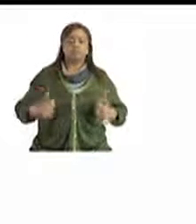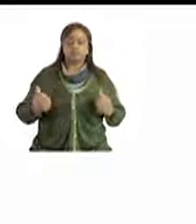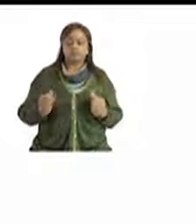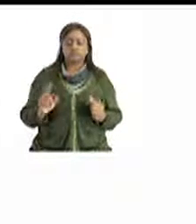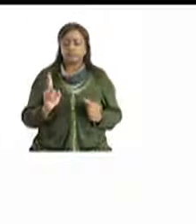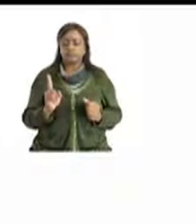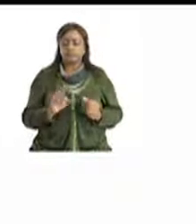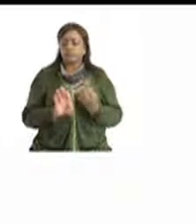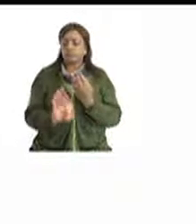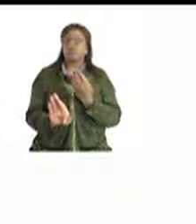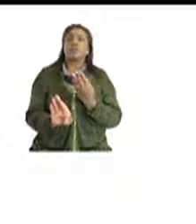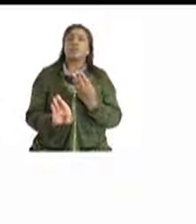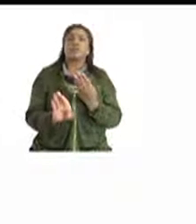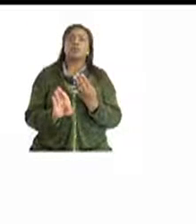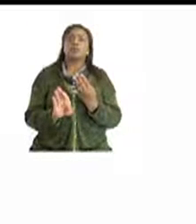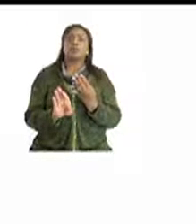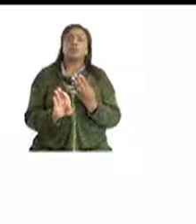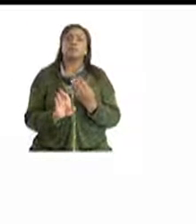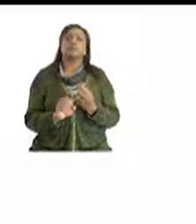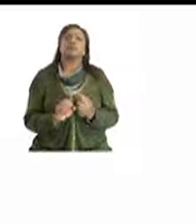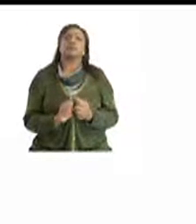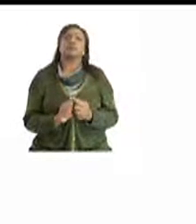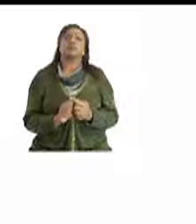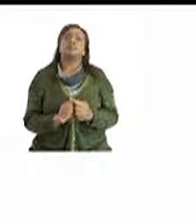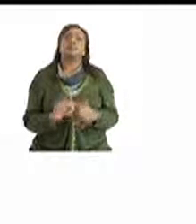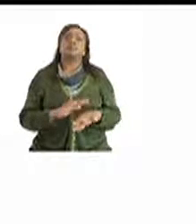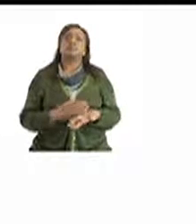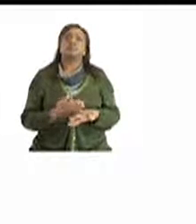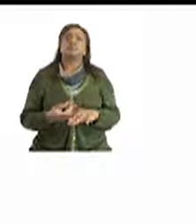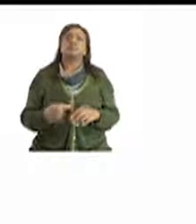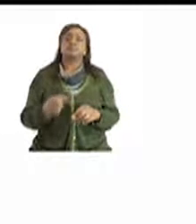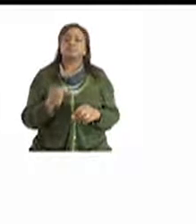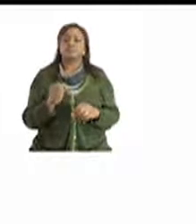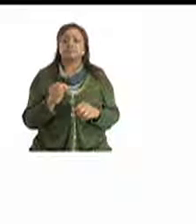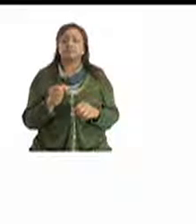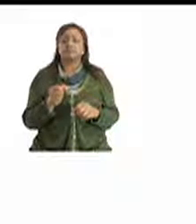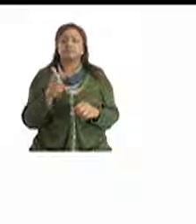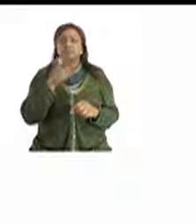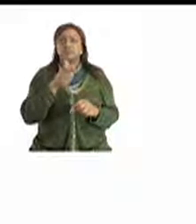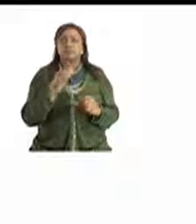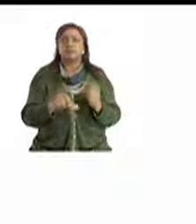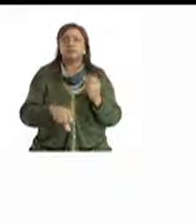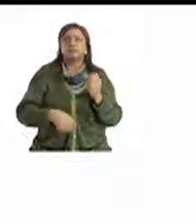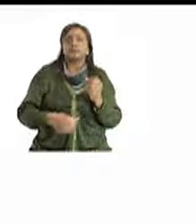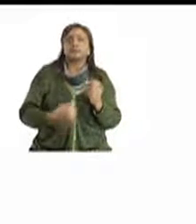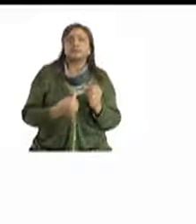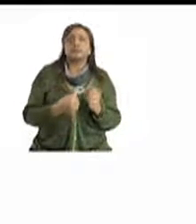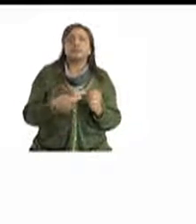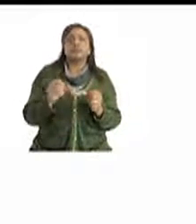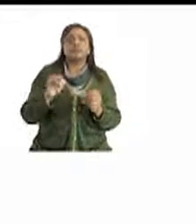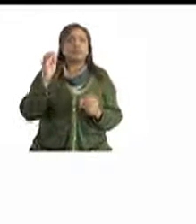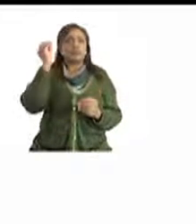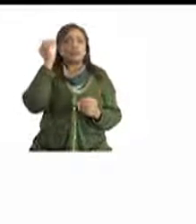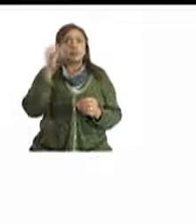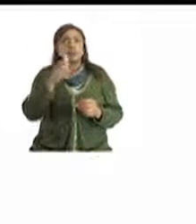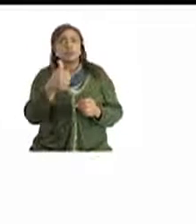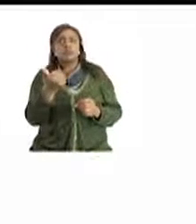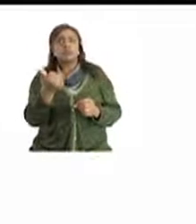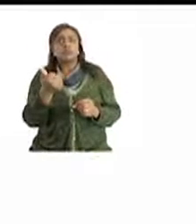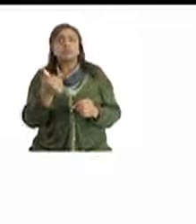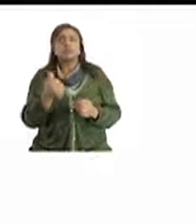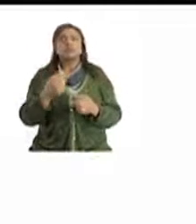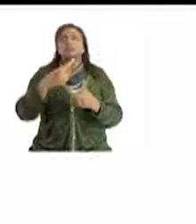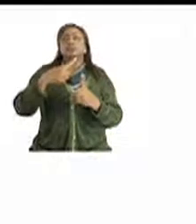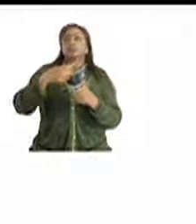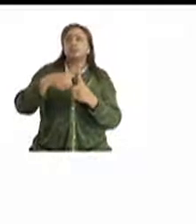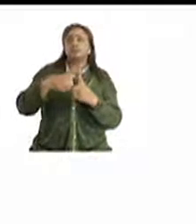getting STDs or sexually transmitted diseases. You should also have a positive and a